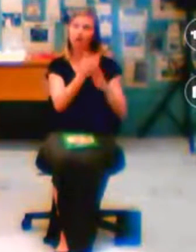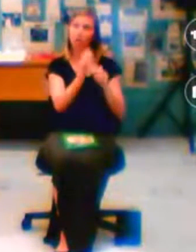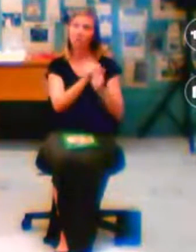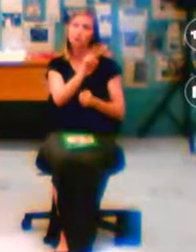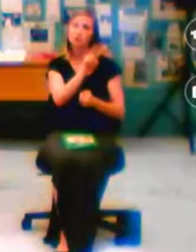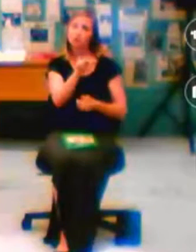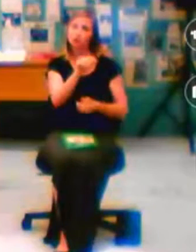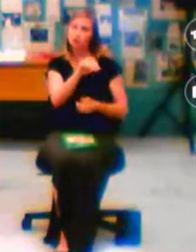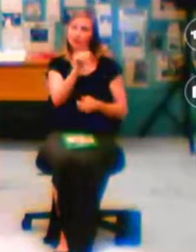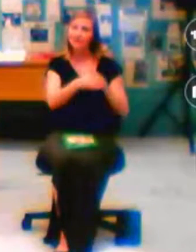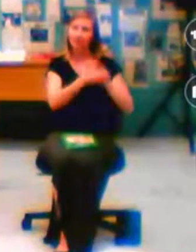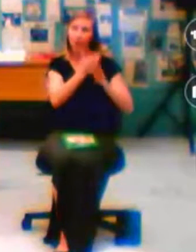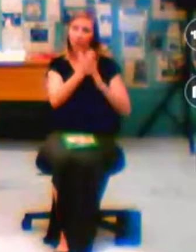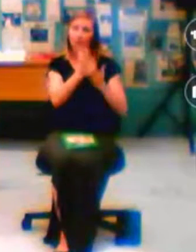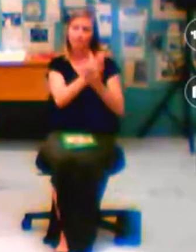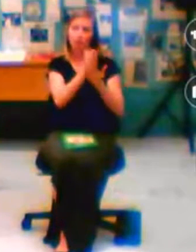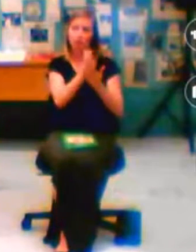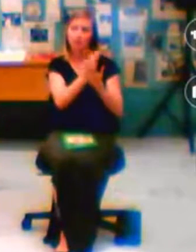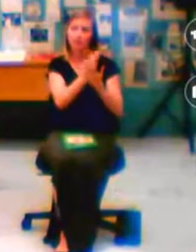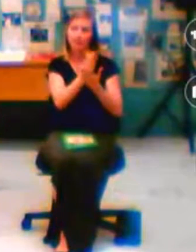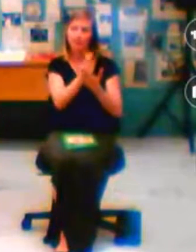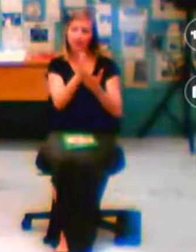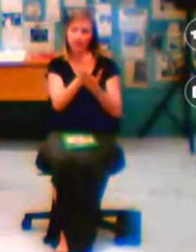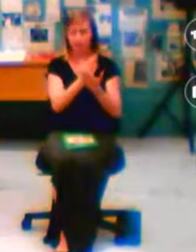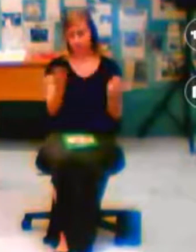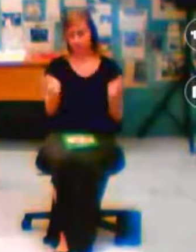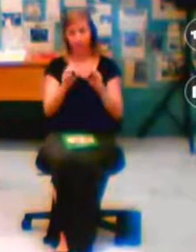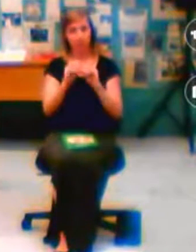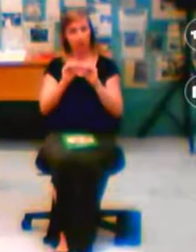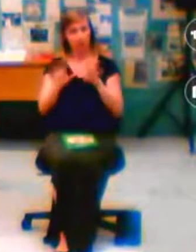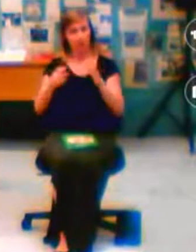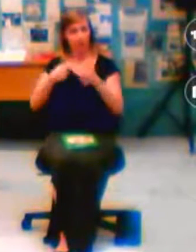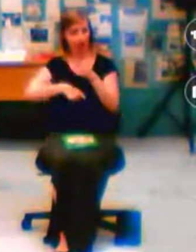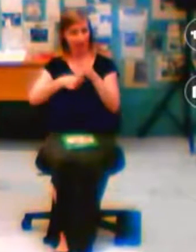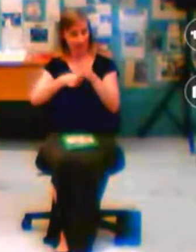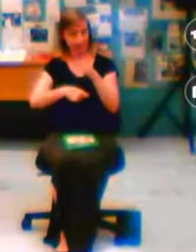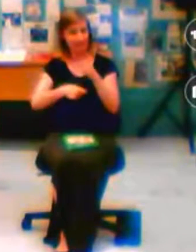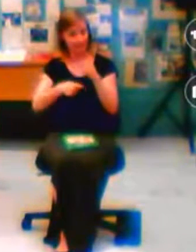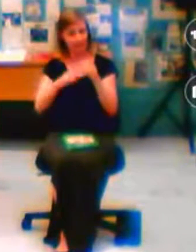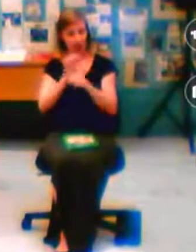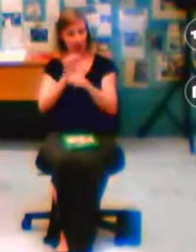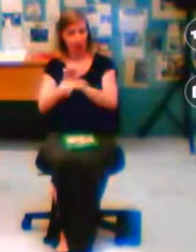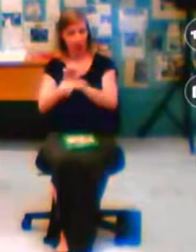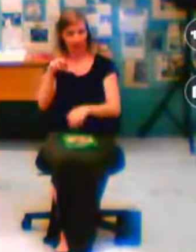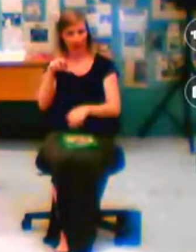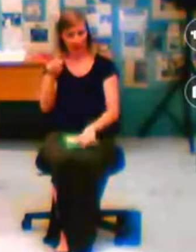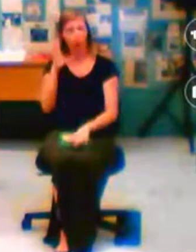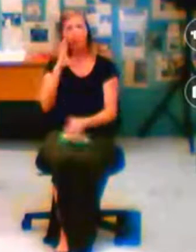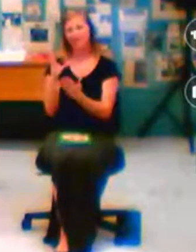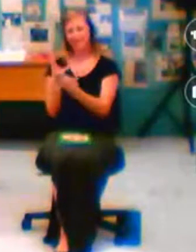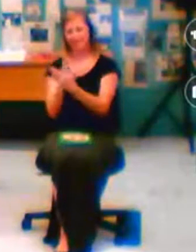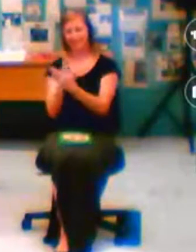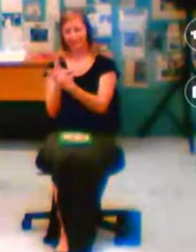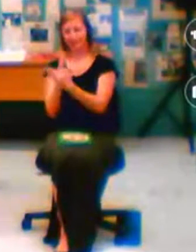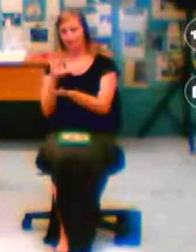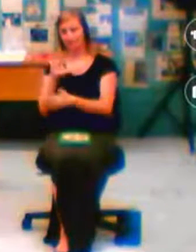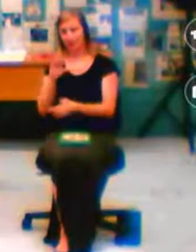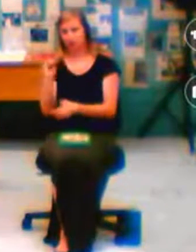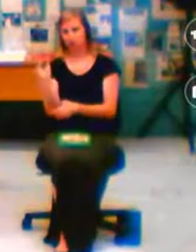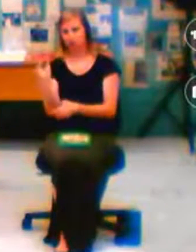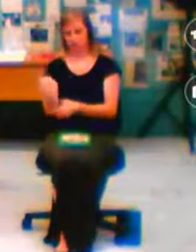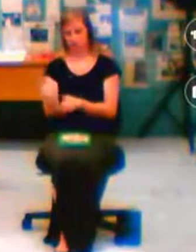things about our hospital system is that even the not-for-profit system of university operates with a